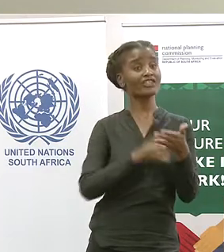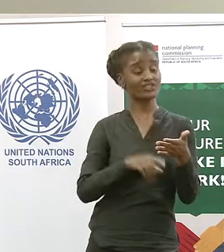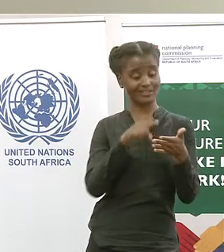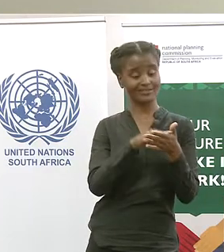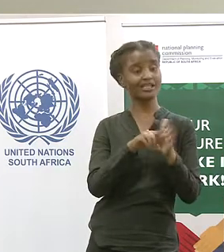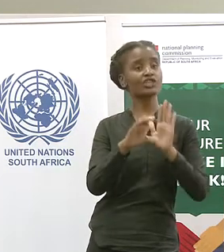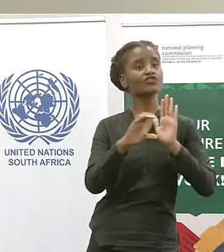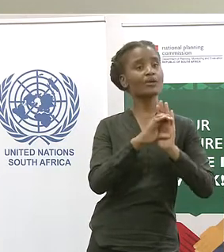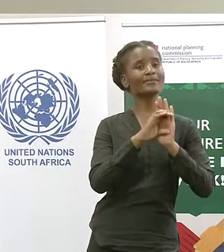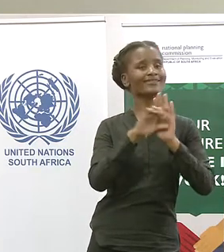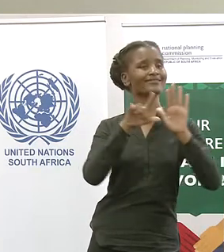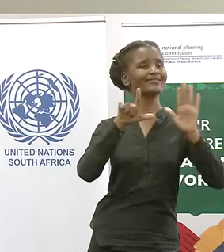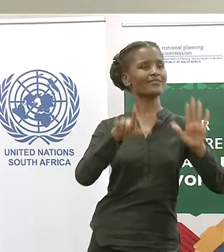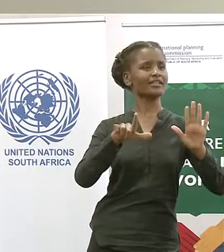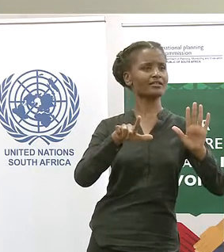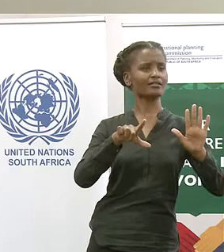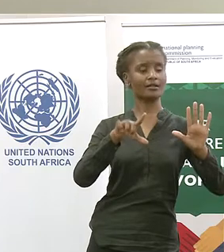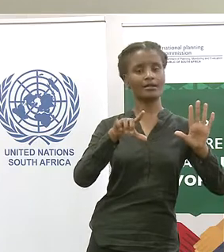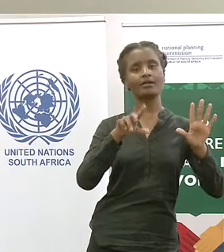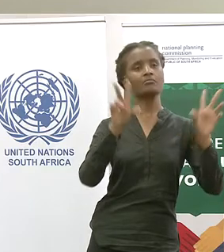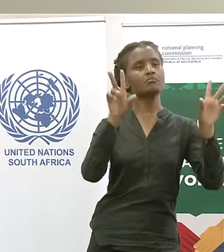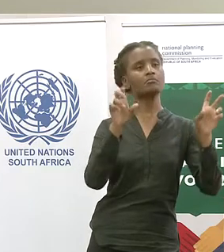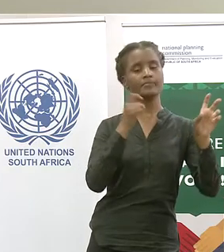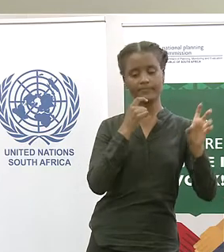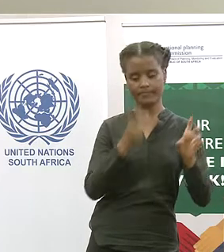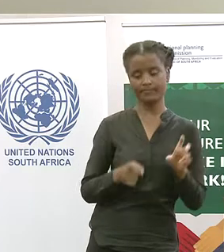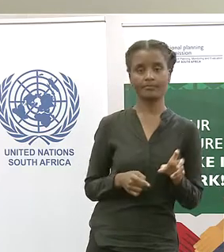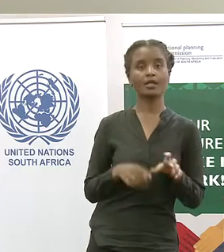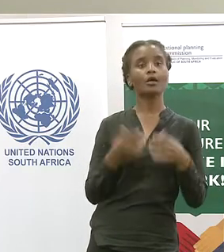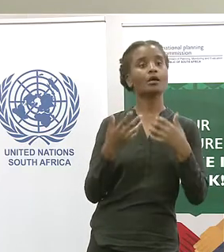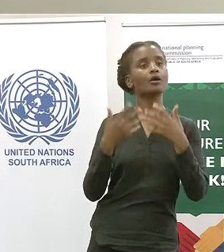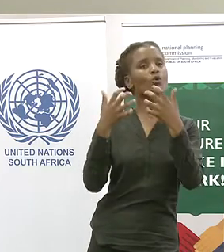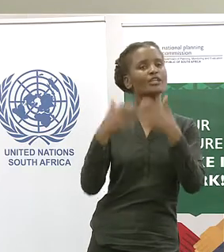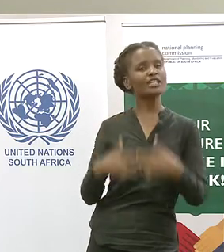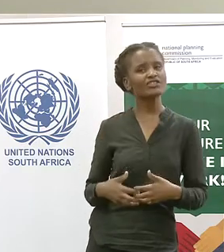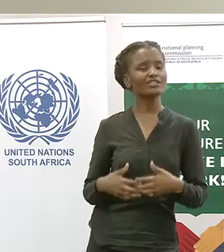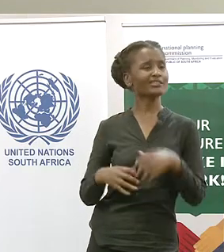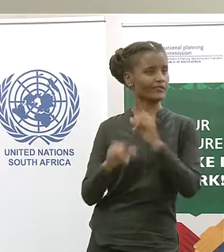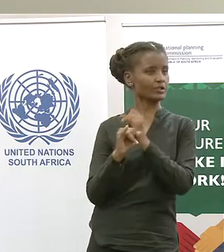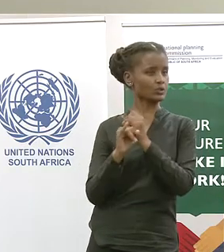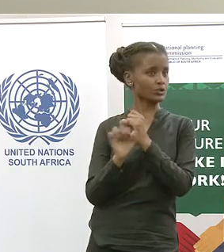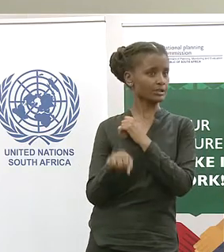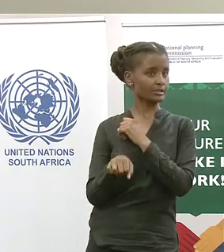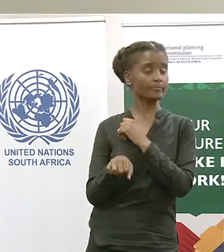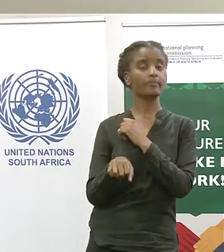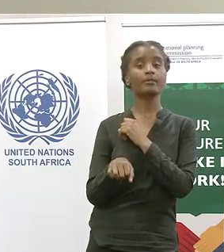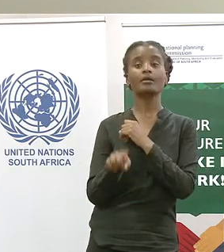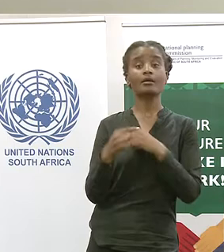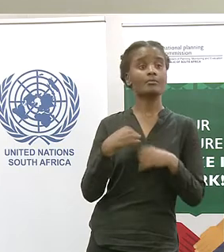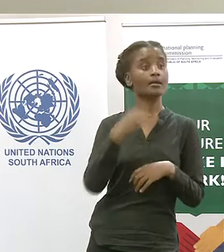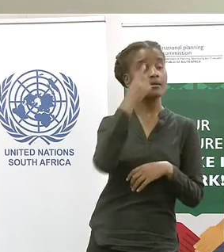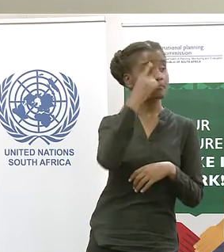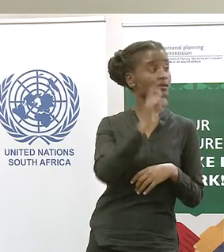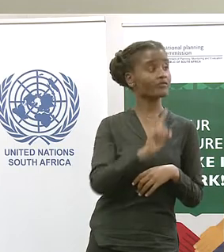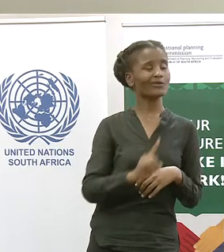to the importance of coordination and institutions. I do believe that we still haven't got it